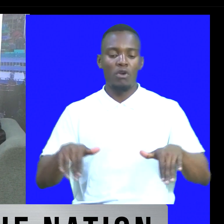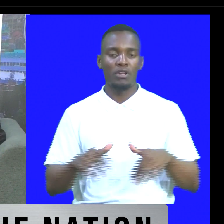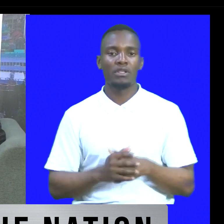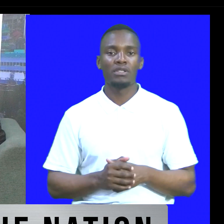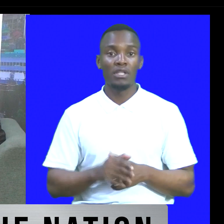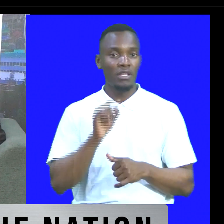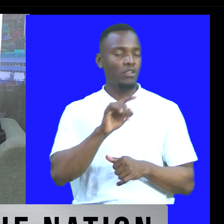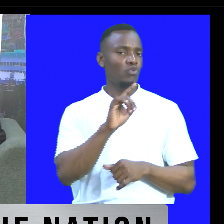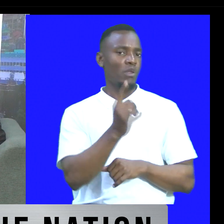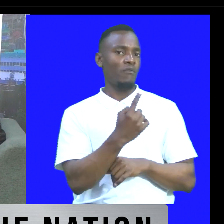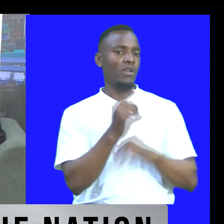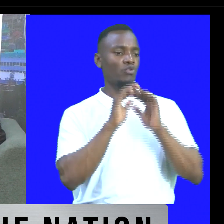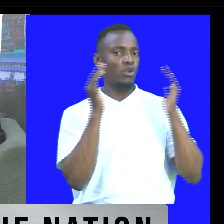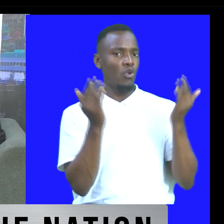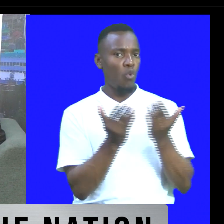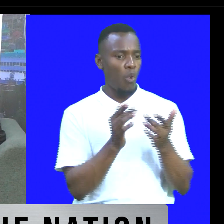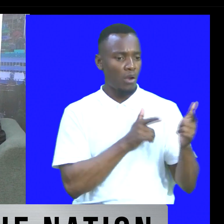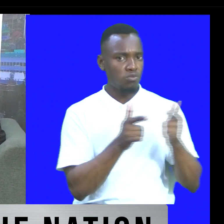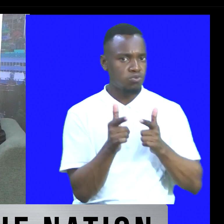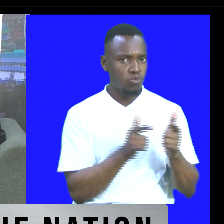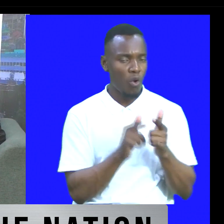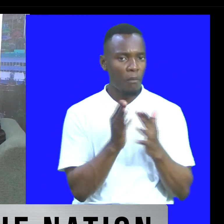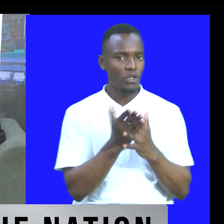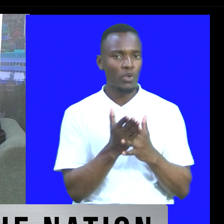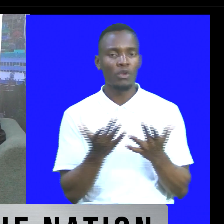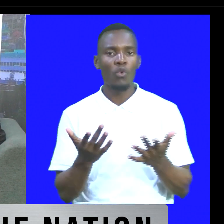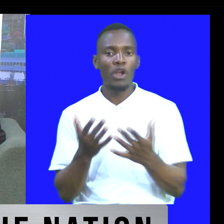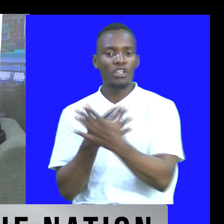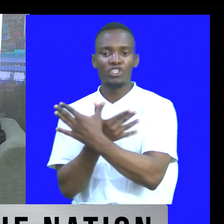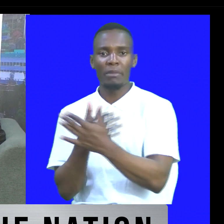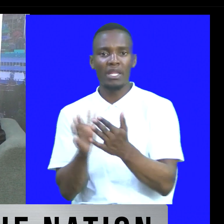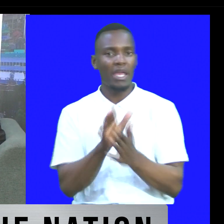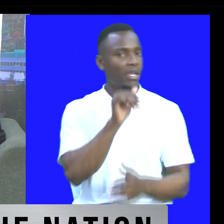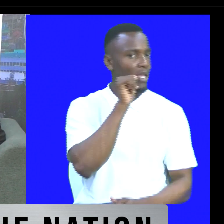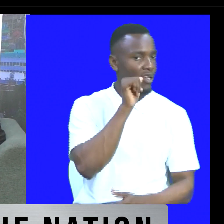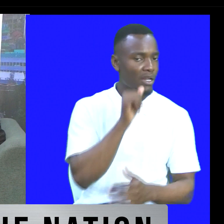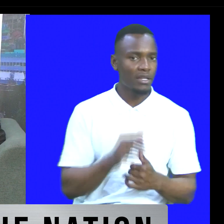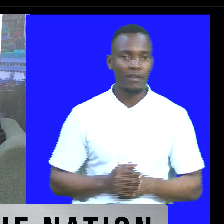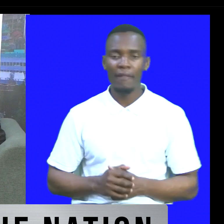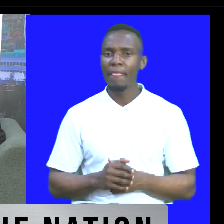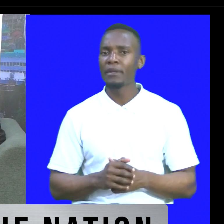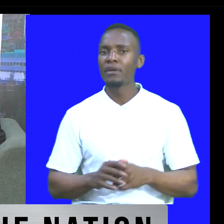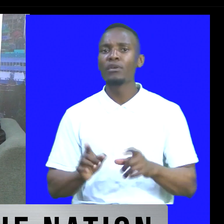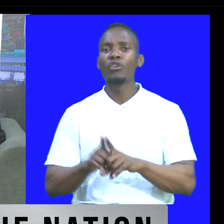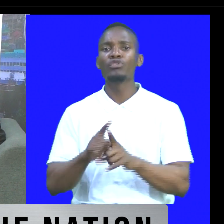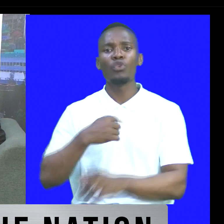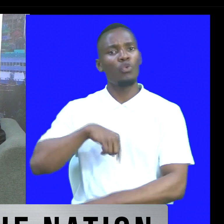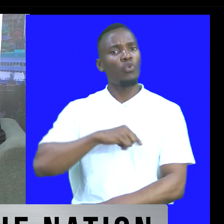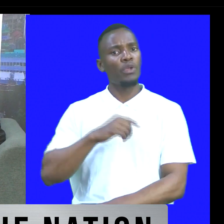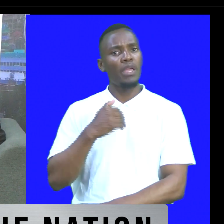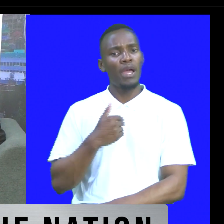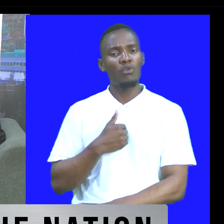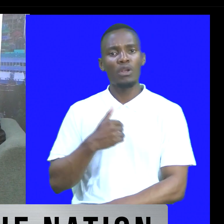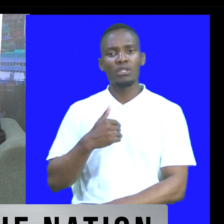First World War, Germany versus England. Yeah, and we had people in